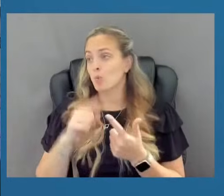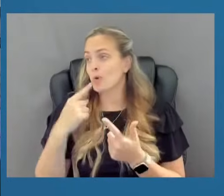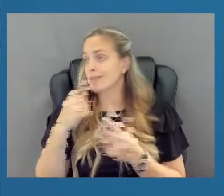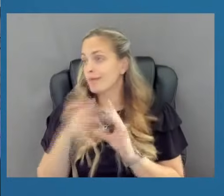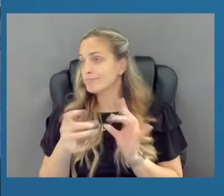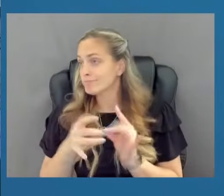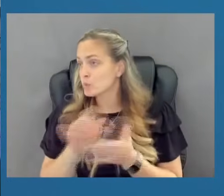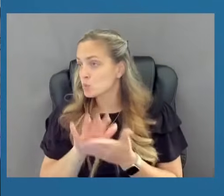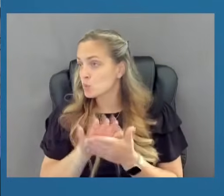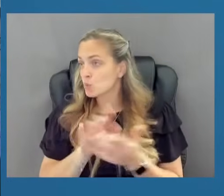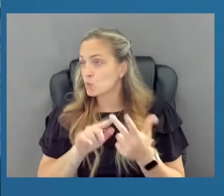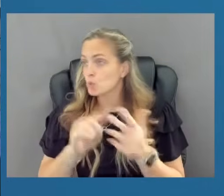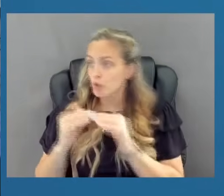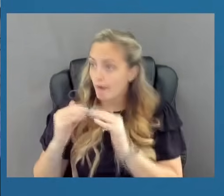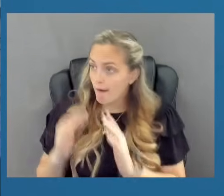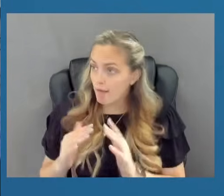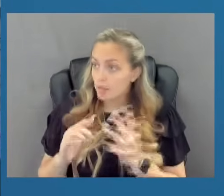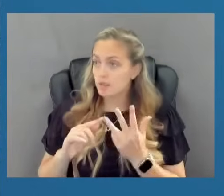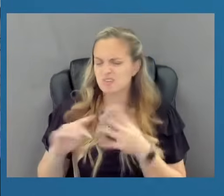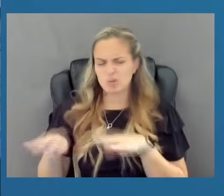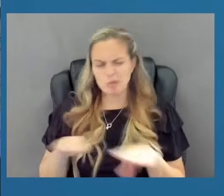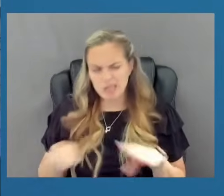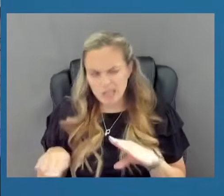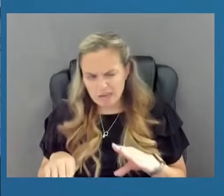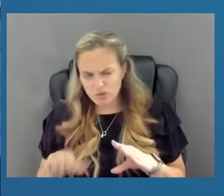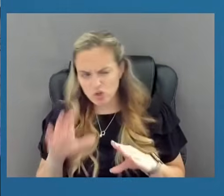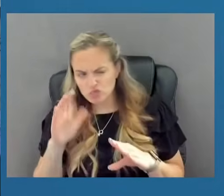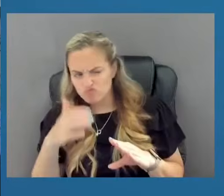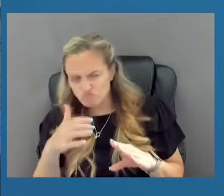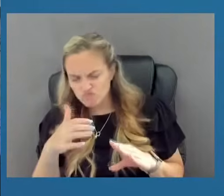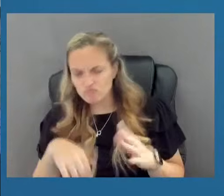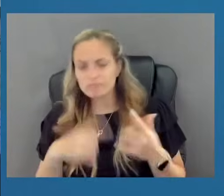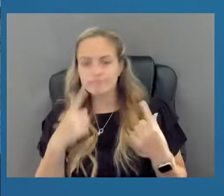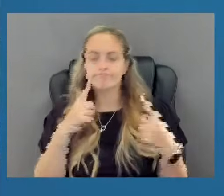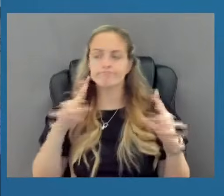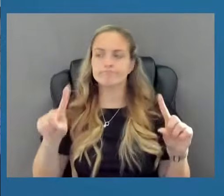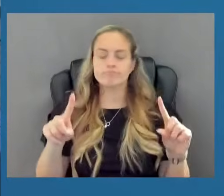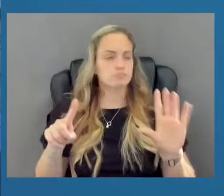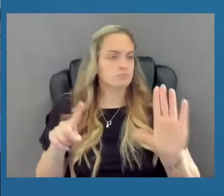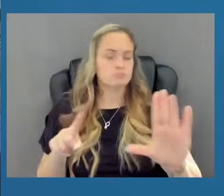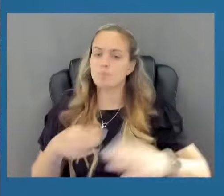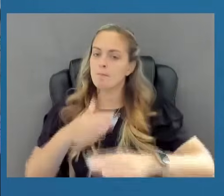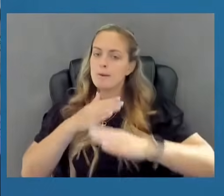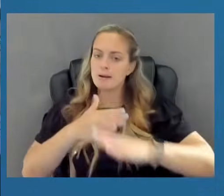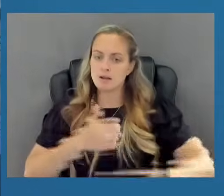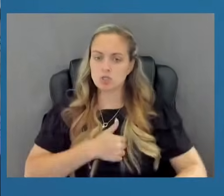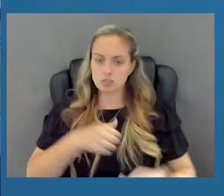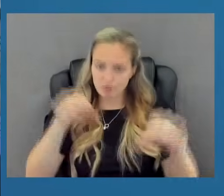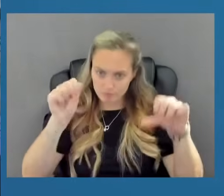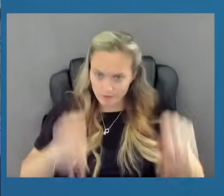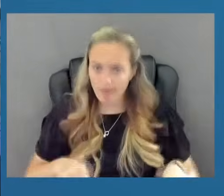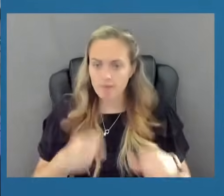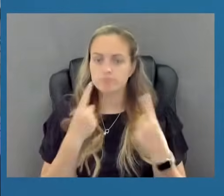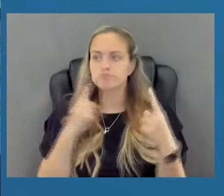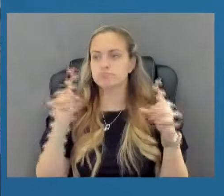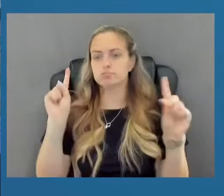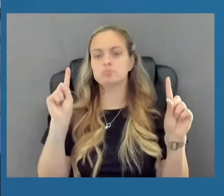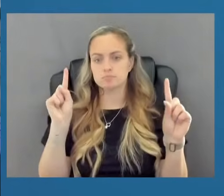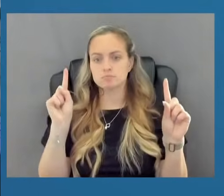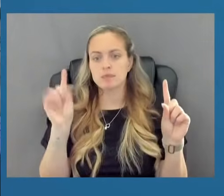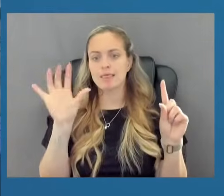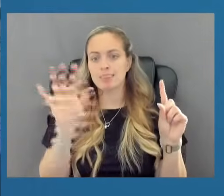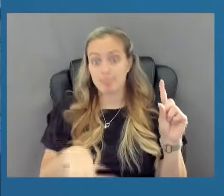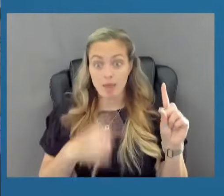to colleagues, their behavior, finally we can stand up and protect ourselves as a society. That is